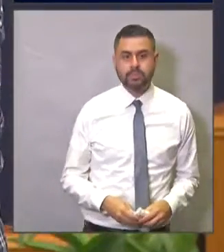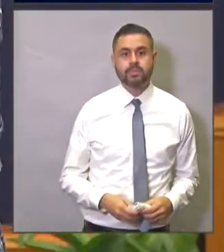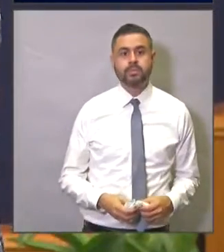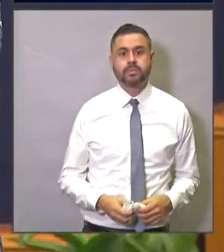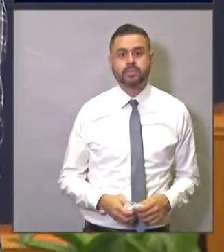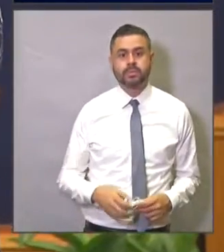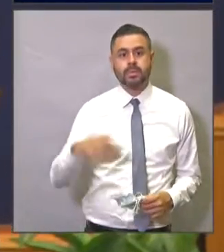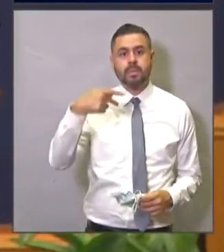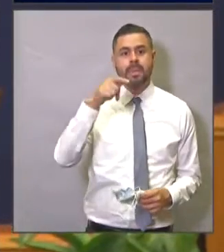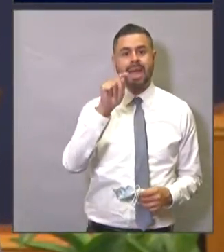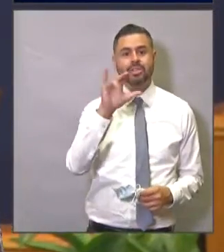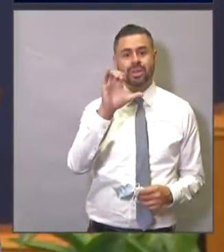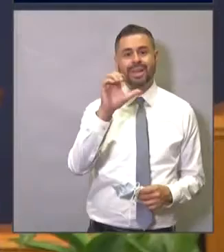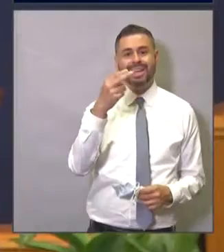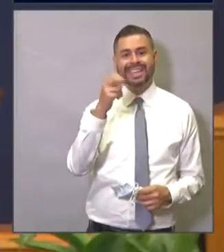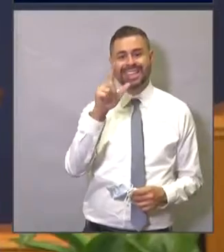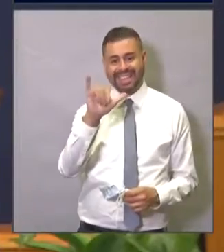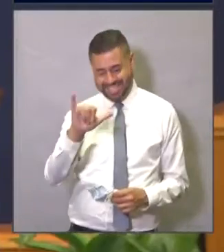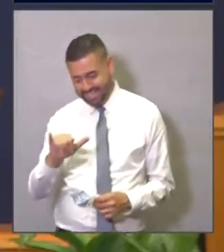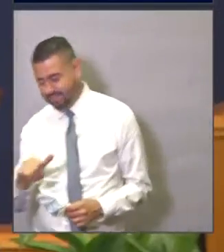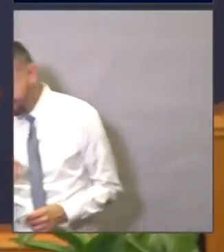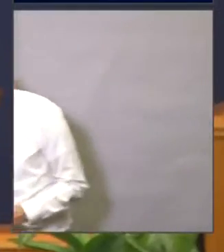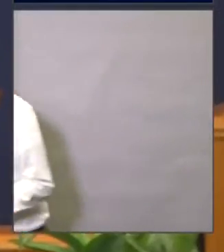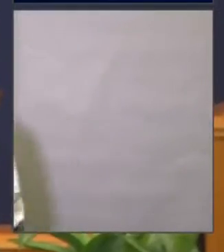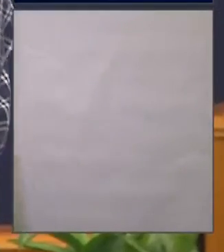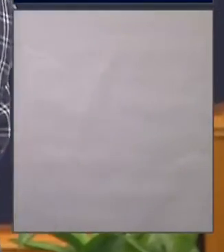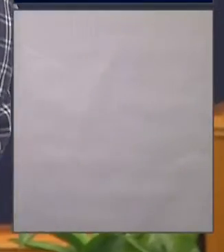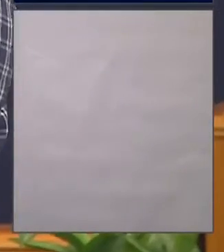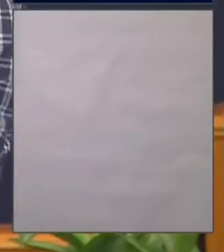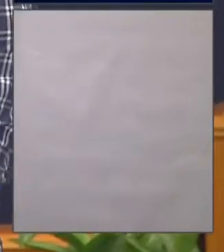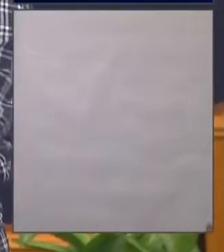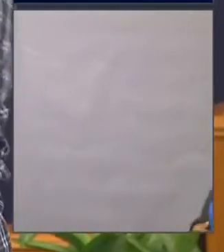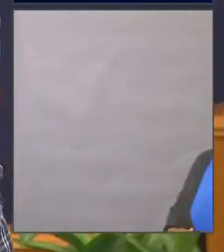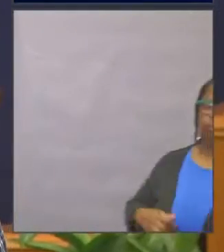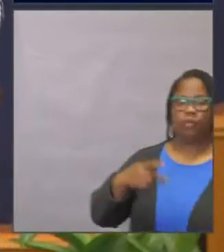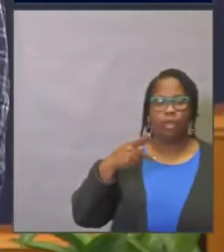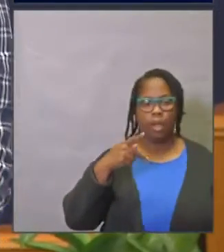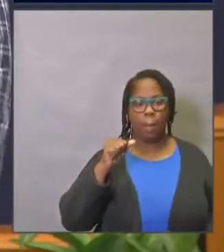Healy with NBC4 News. Please go ahead.